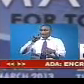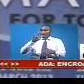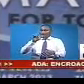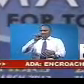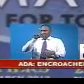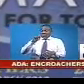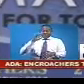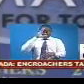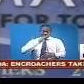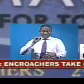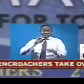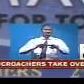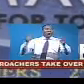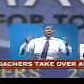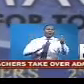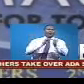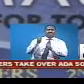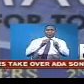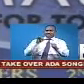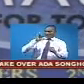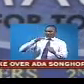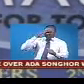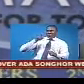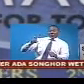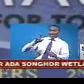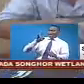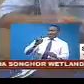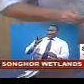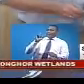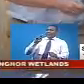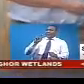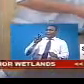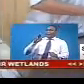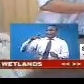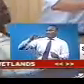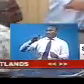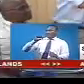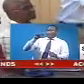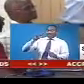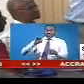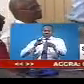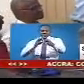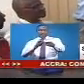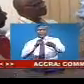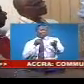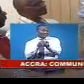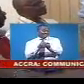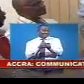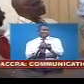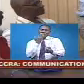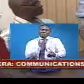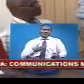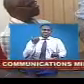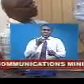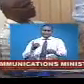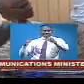Open Championship. This has been made possible because the plastic manufacturing company has decided to partner the association to